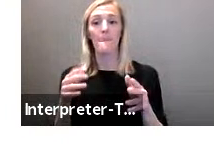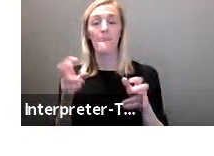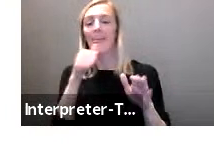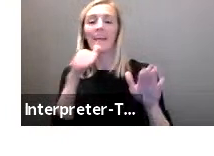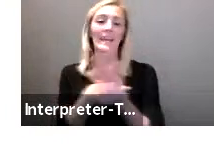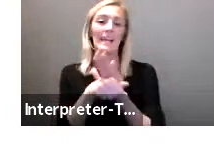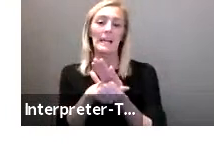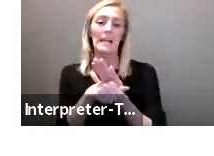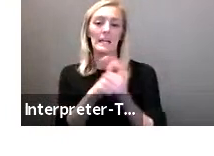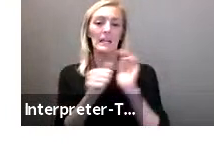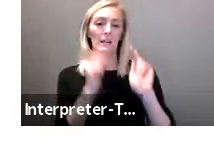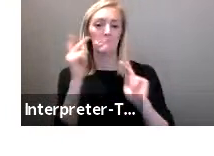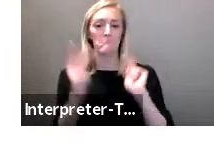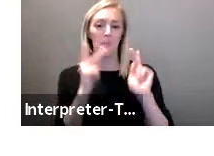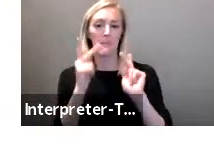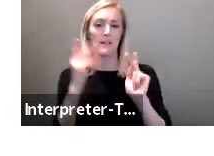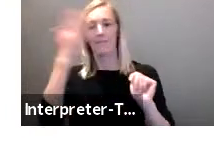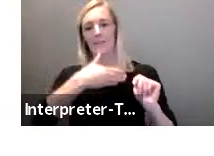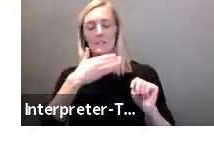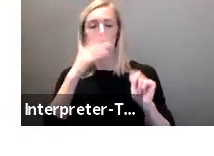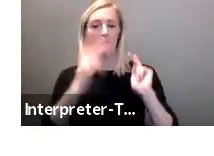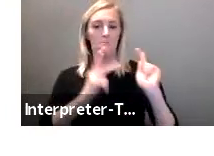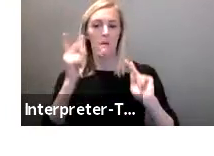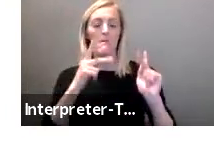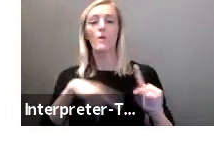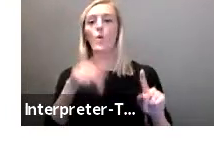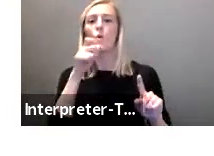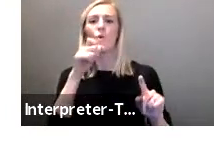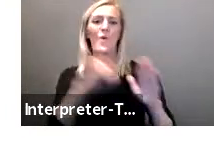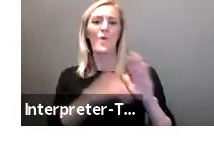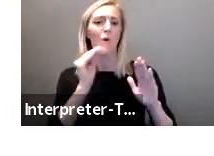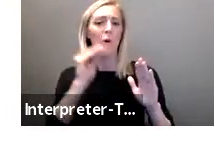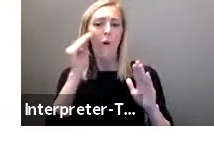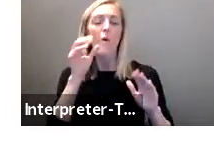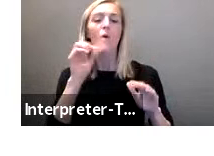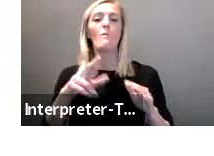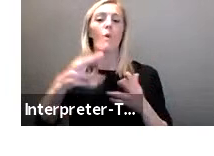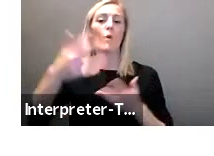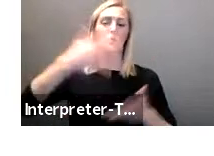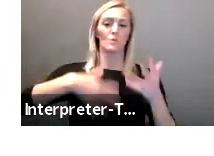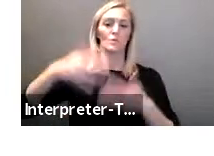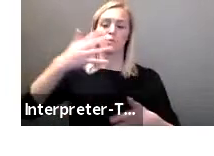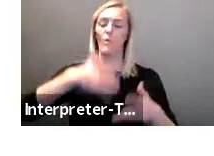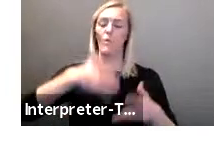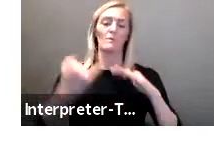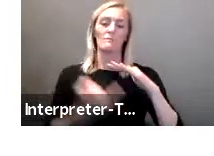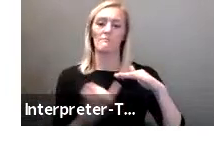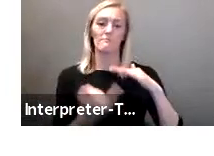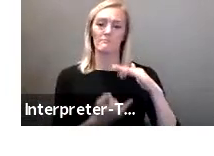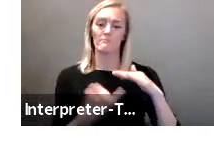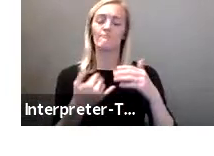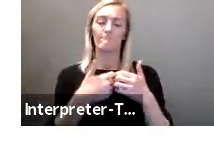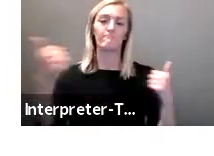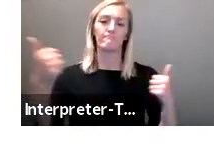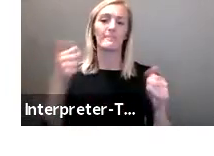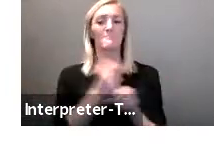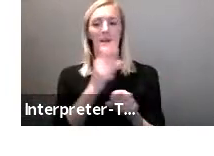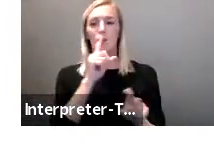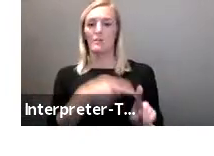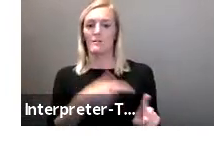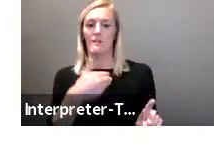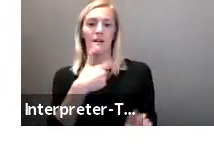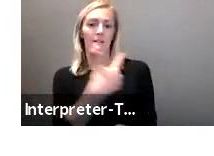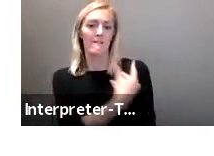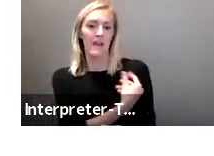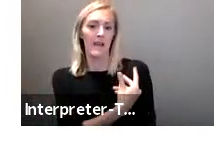an invisible population. Those are people who are homebound or maybe socially isolated, and making sure that they actually have the vaccines available to them,